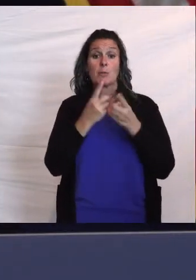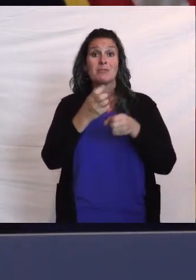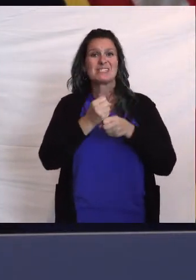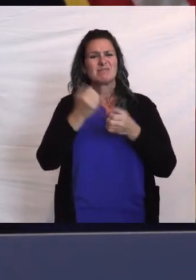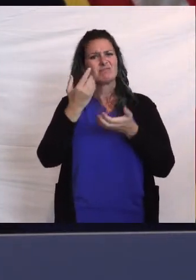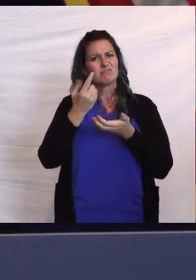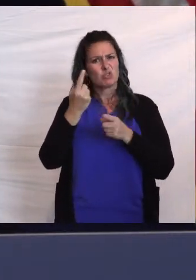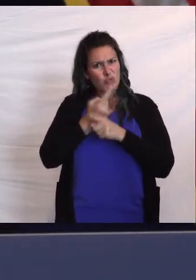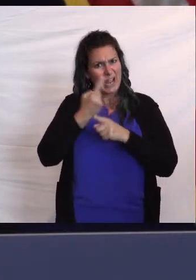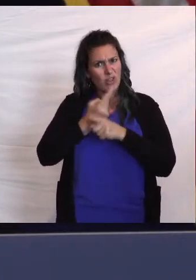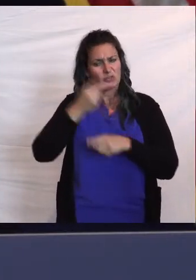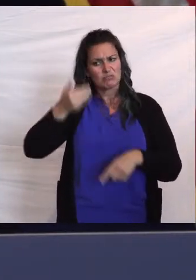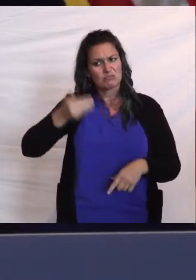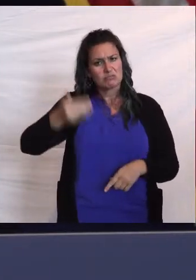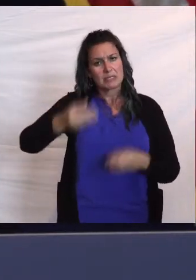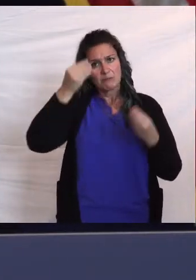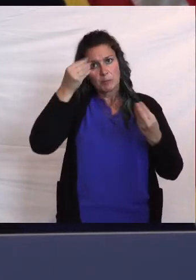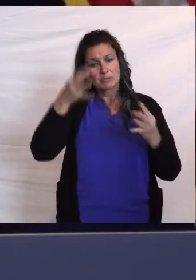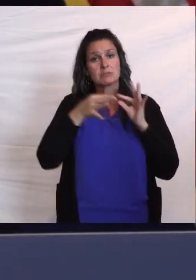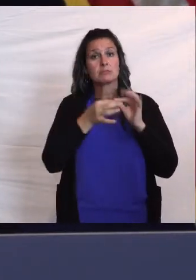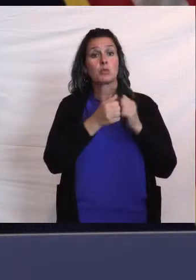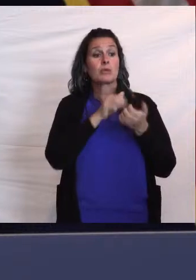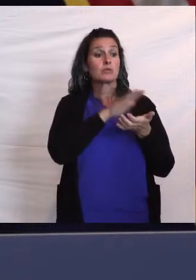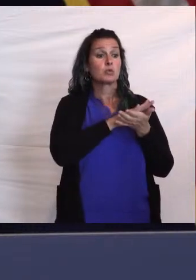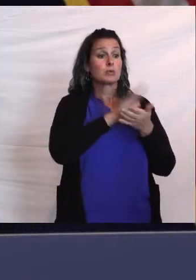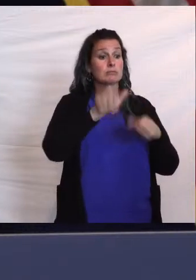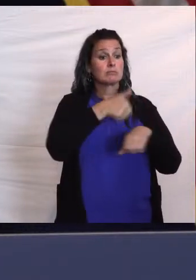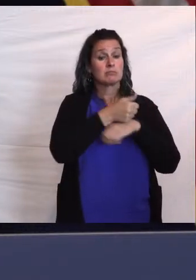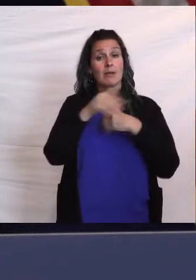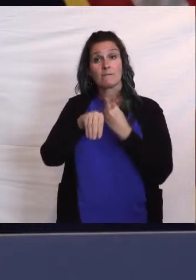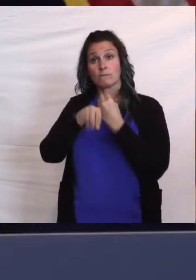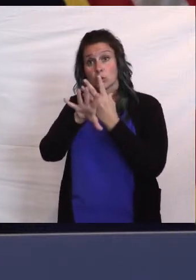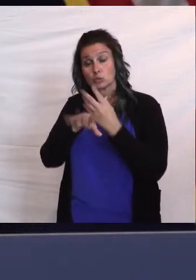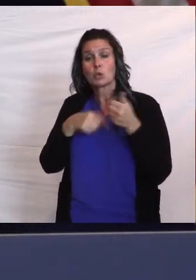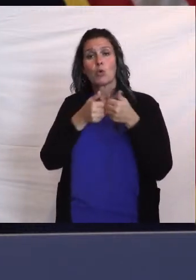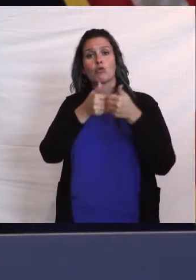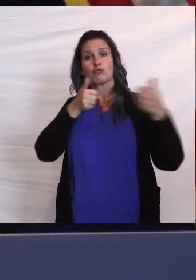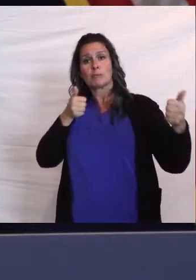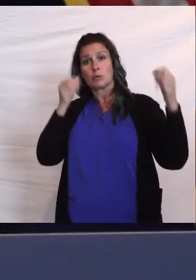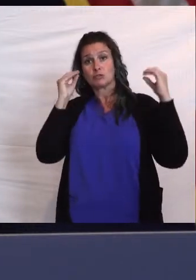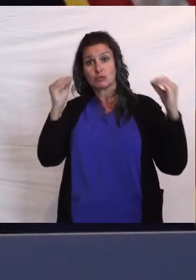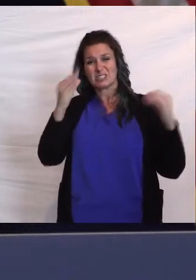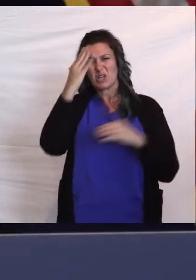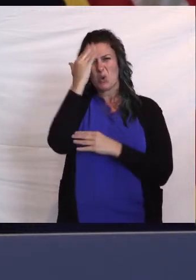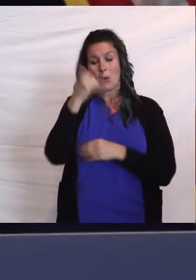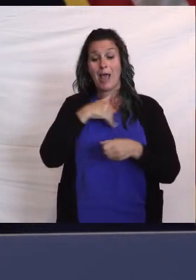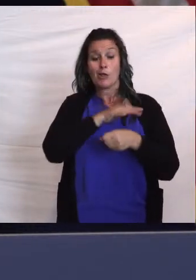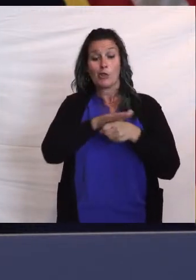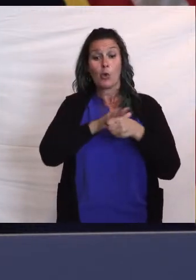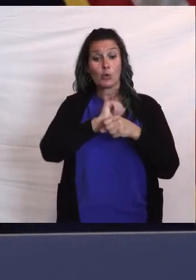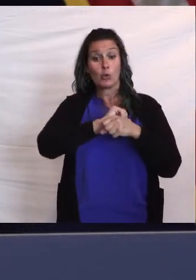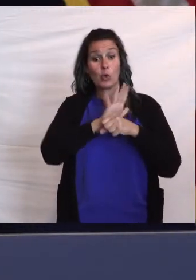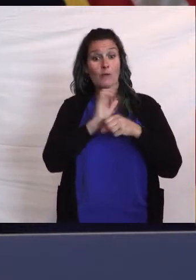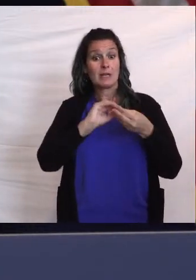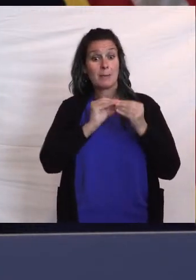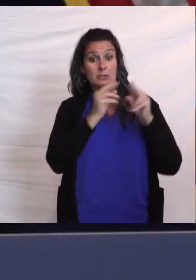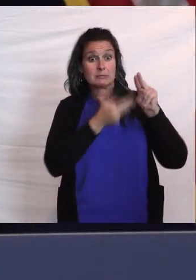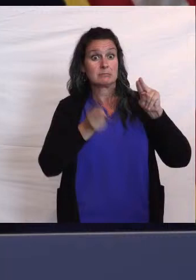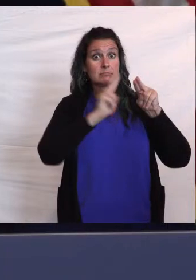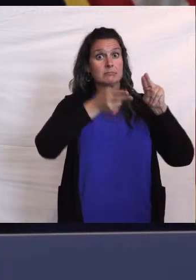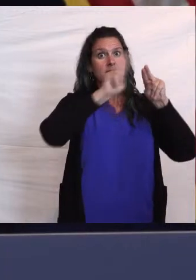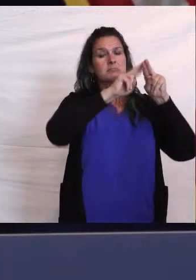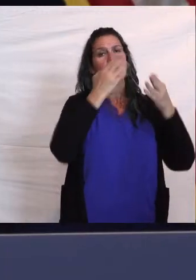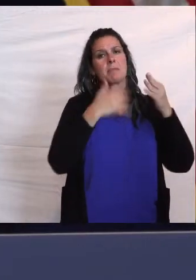regular notifications of schools implementing virtual or remote instruction due to local COVID-19